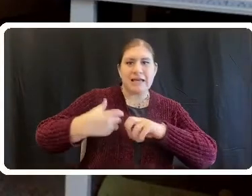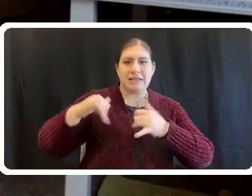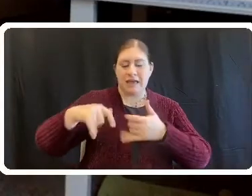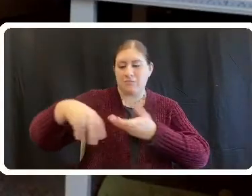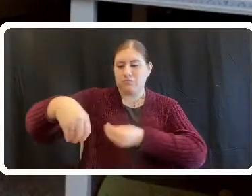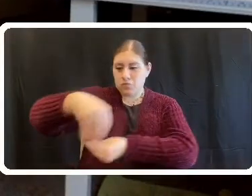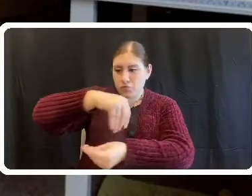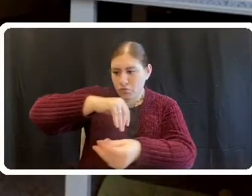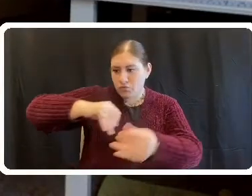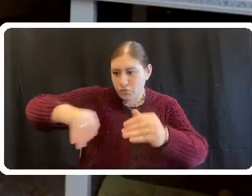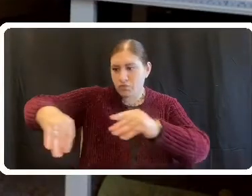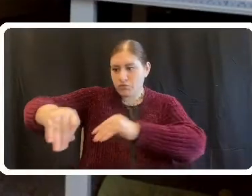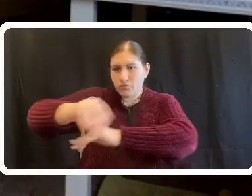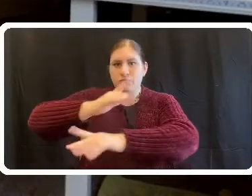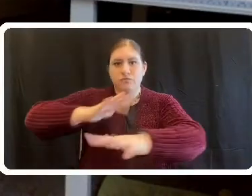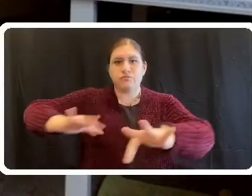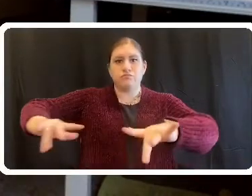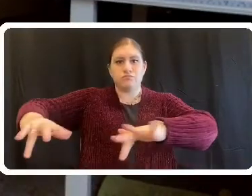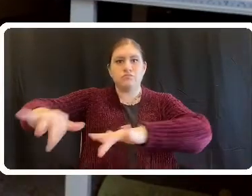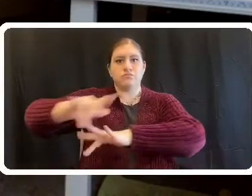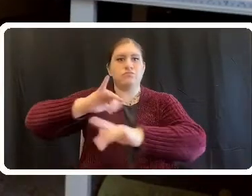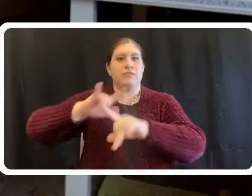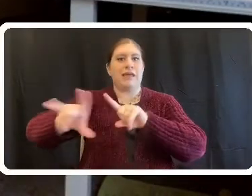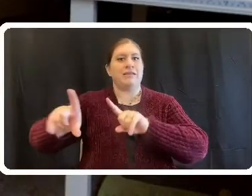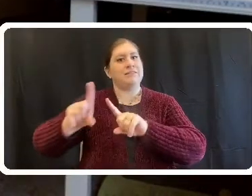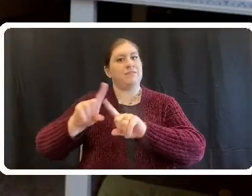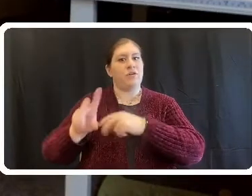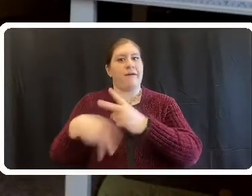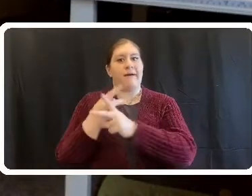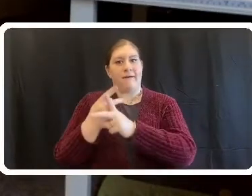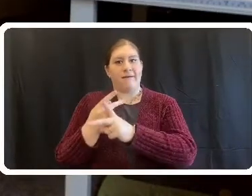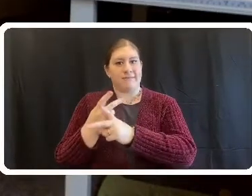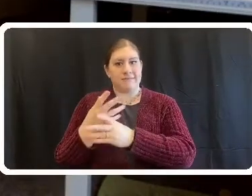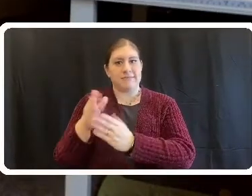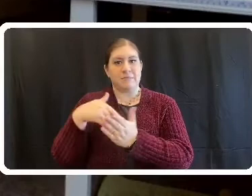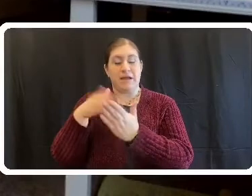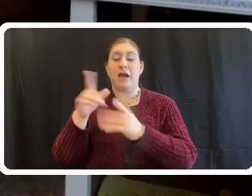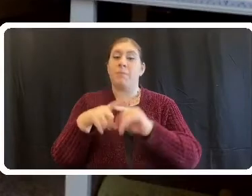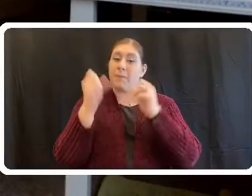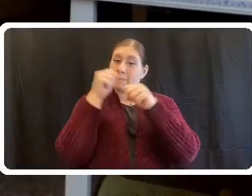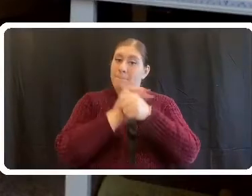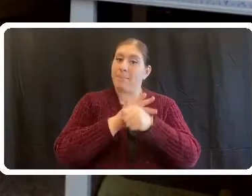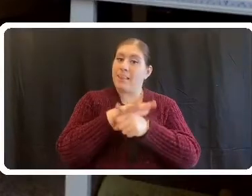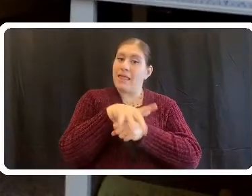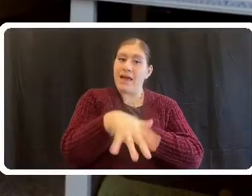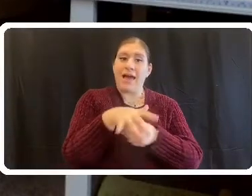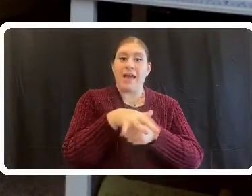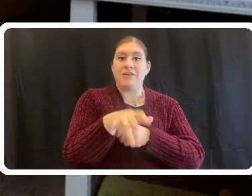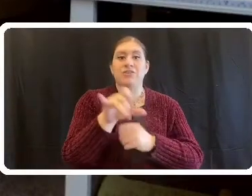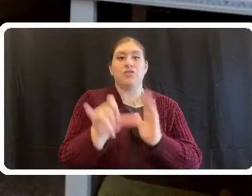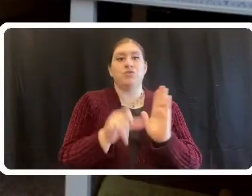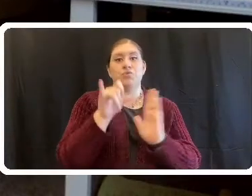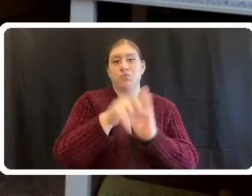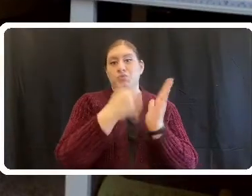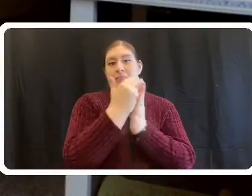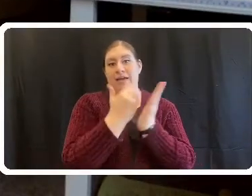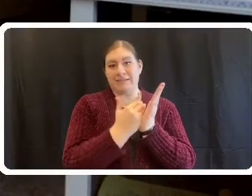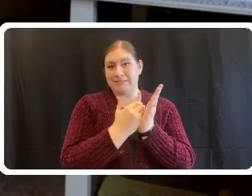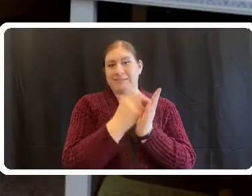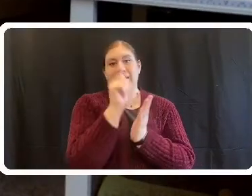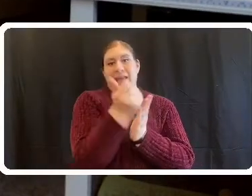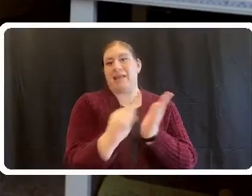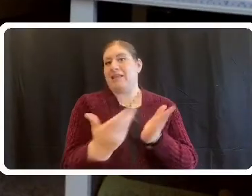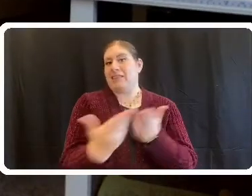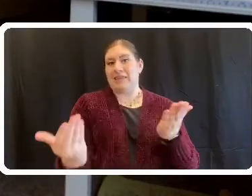that color around to really get those kinds of effects. But there are plenty of YouTube lessons in any